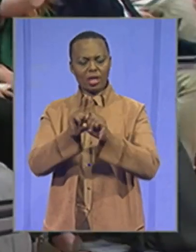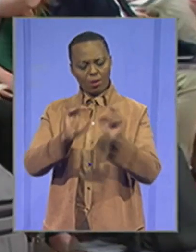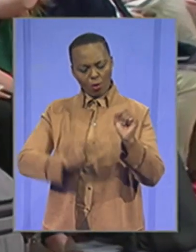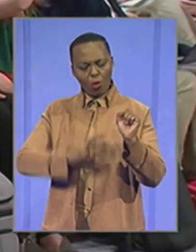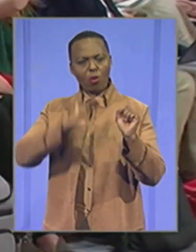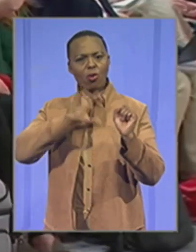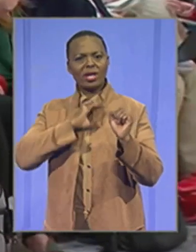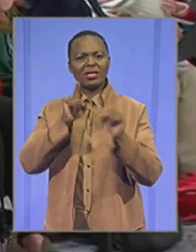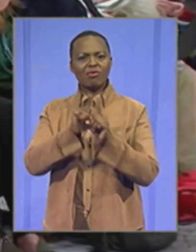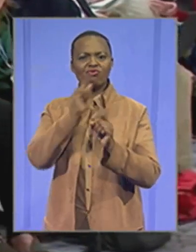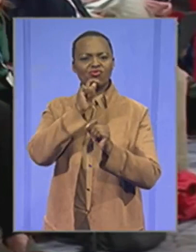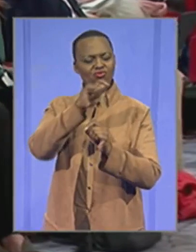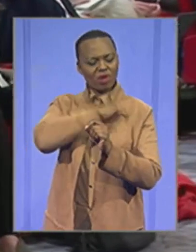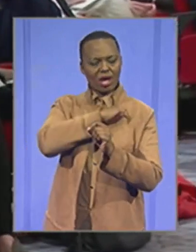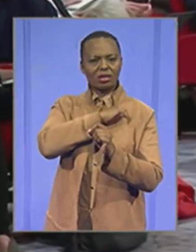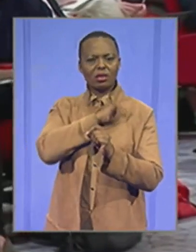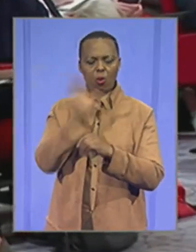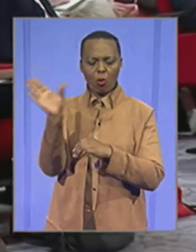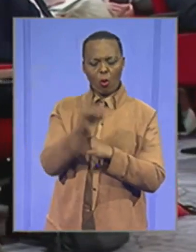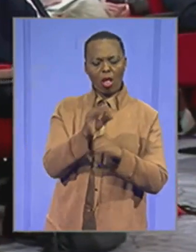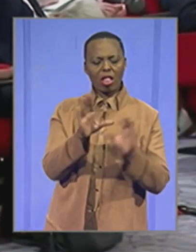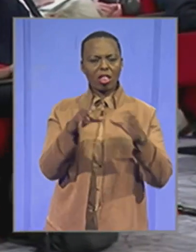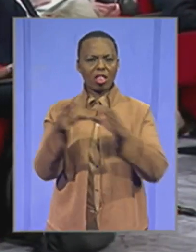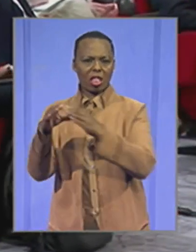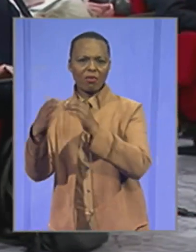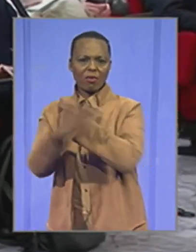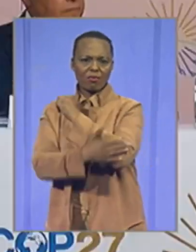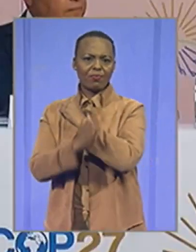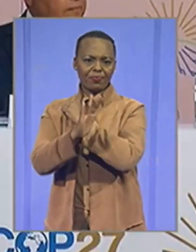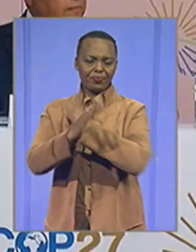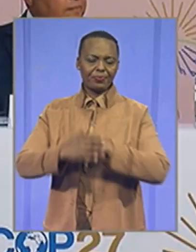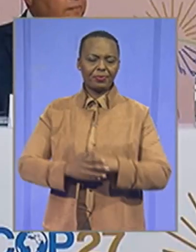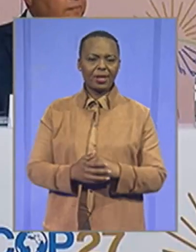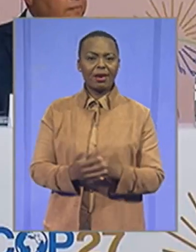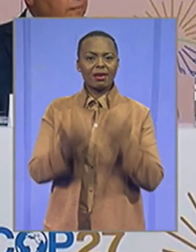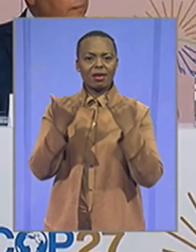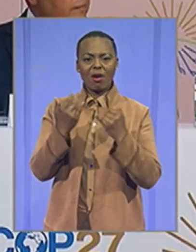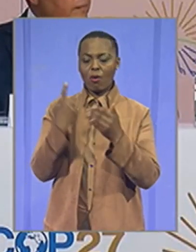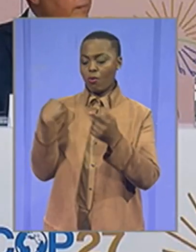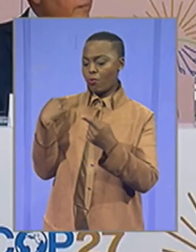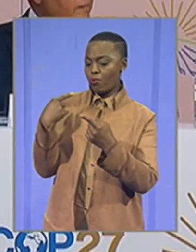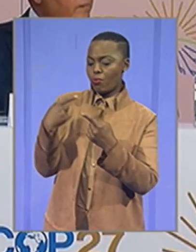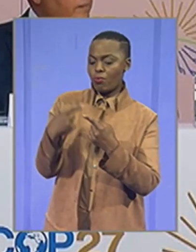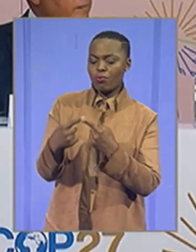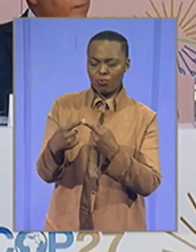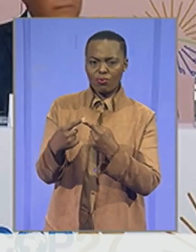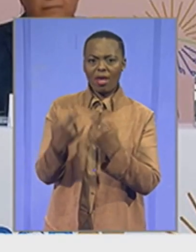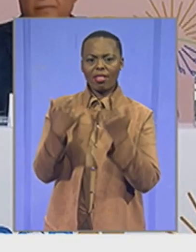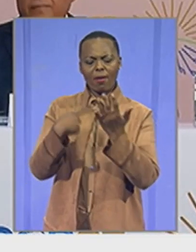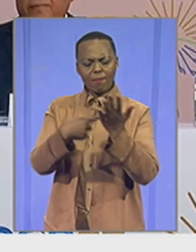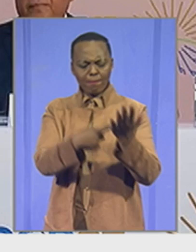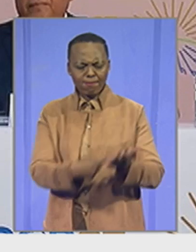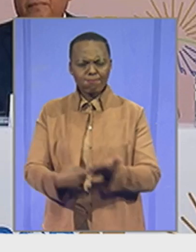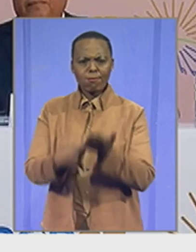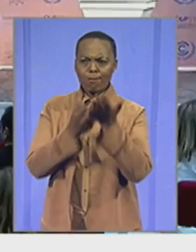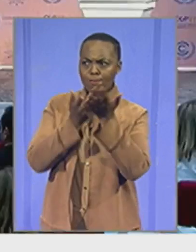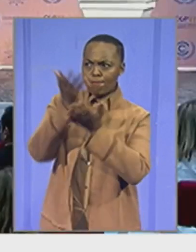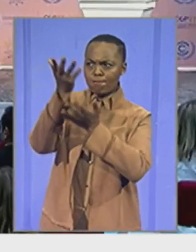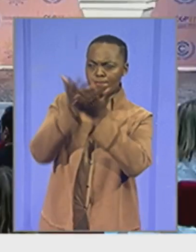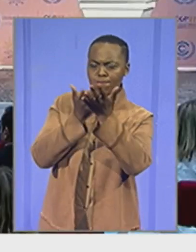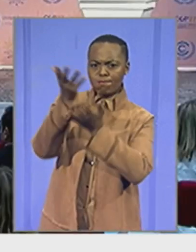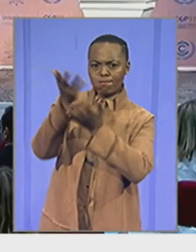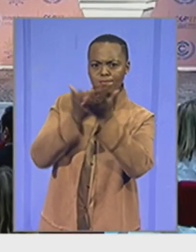confidence and trust among all the parties. When we look at where we were a few weeks ago, where the discussion was whether or